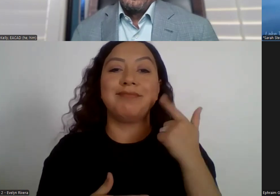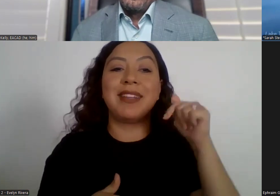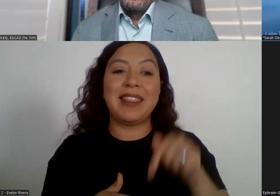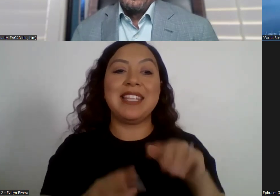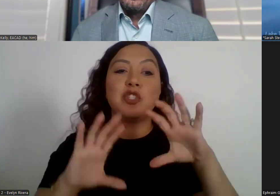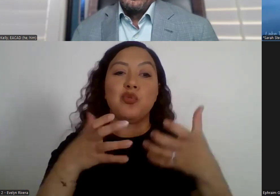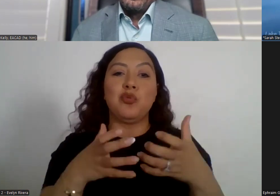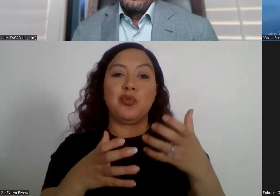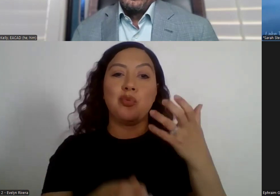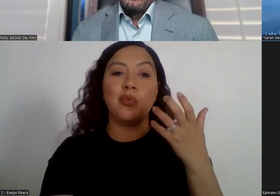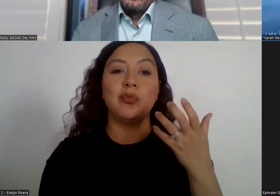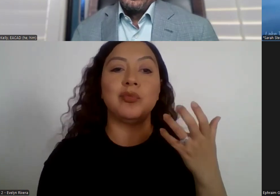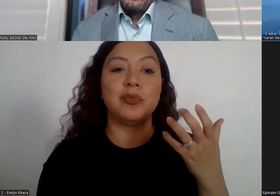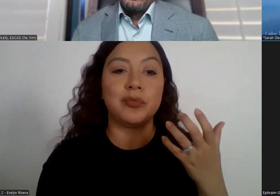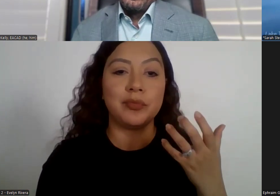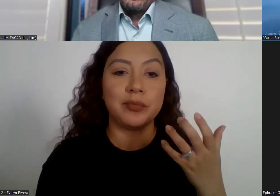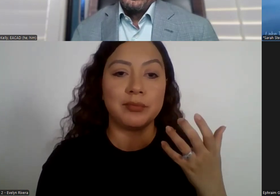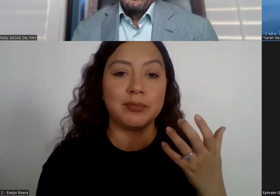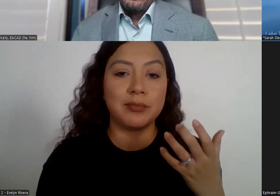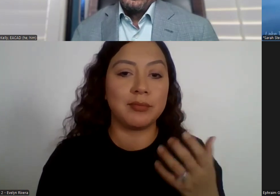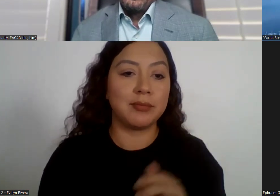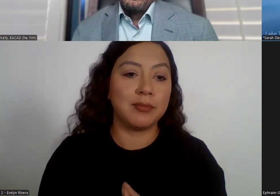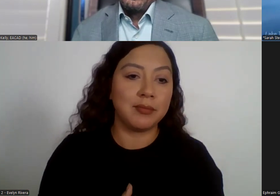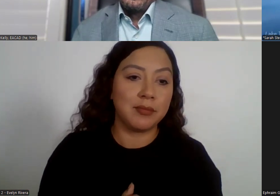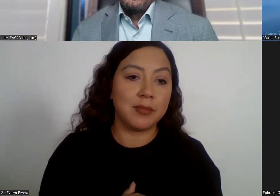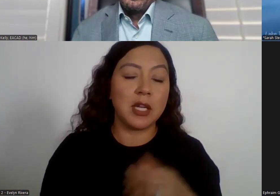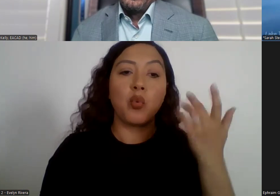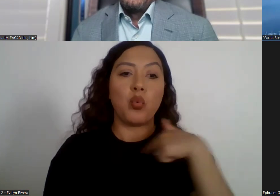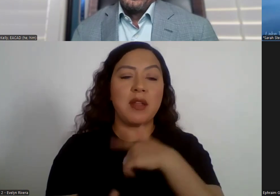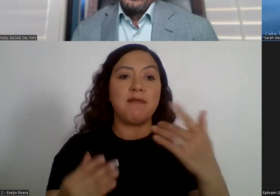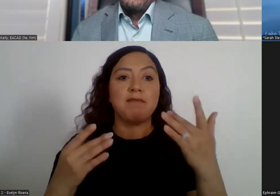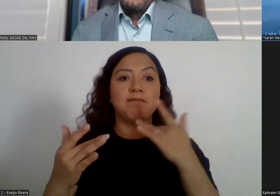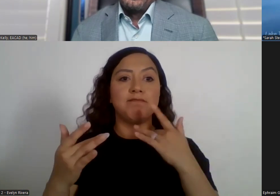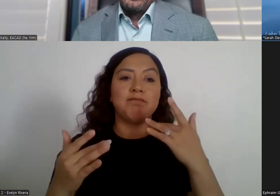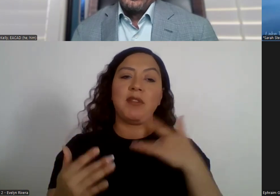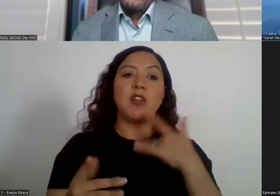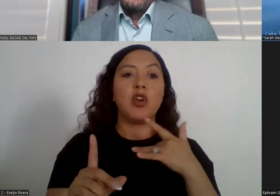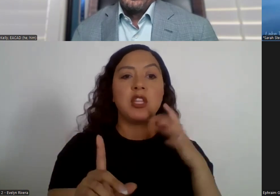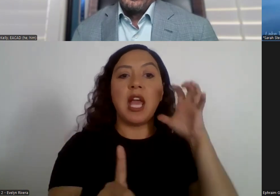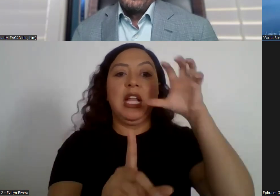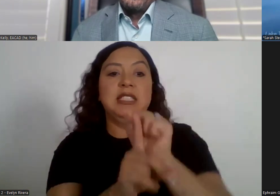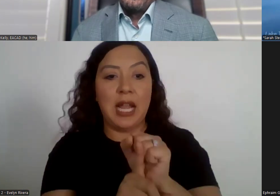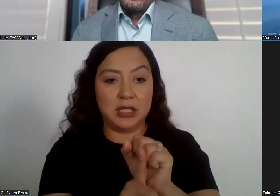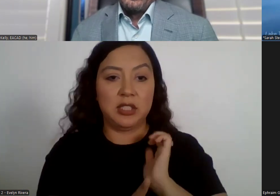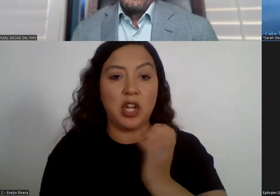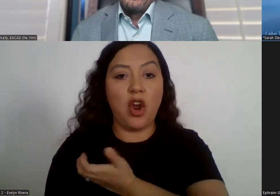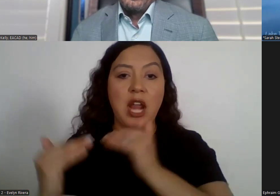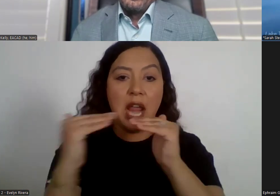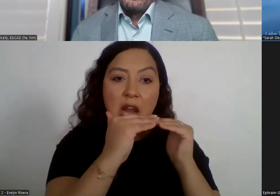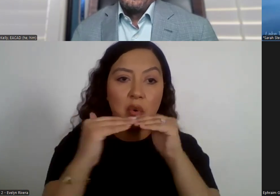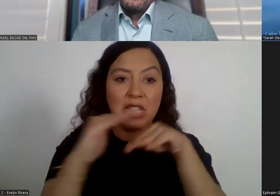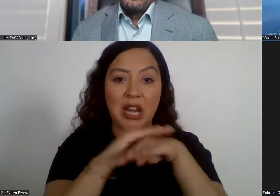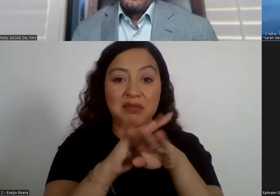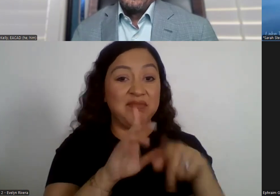the attacks more than have ever been on equity and access of our shared communities. And so I'm really grateful to be